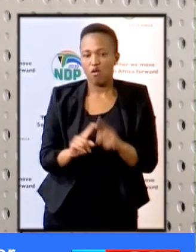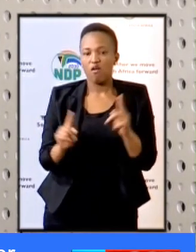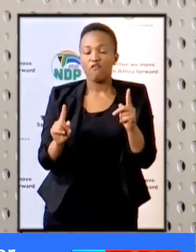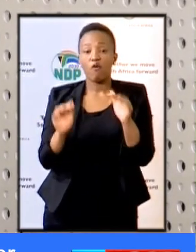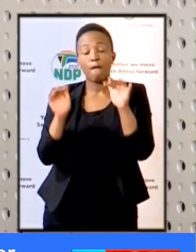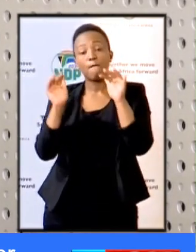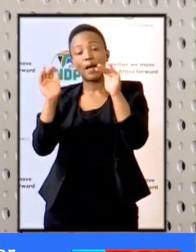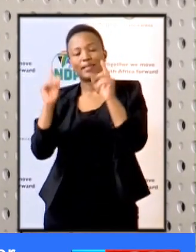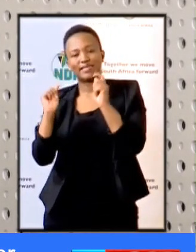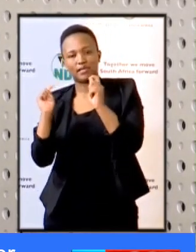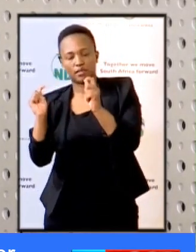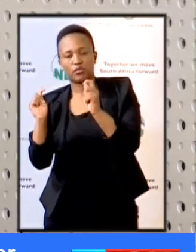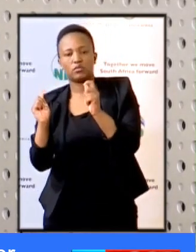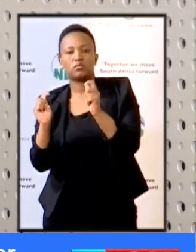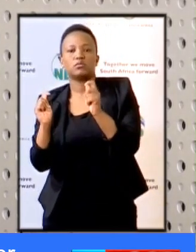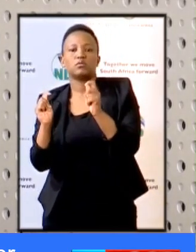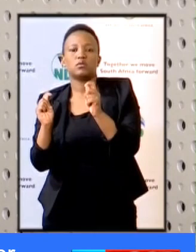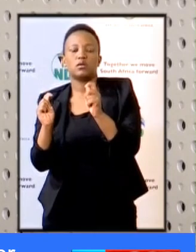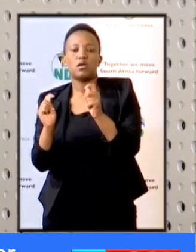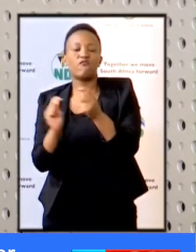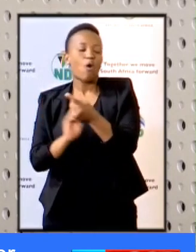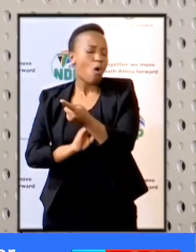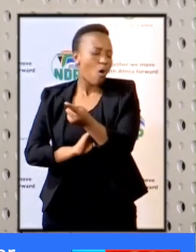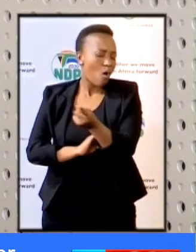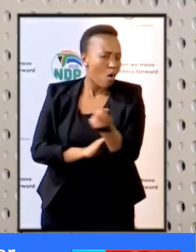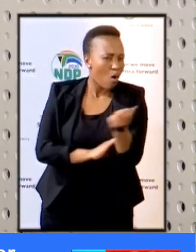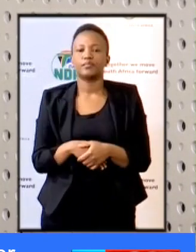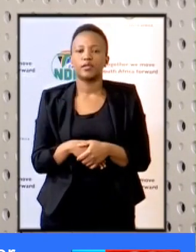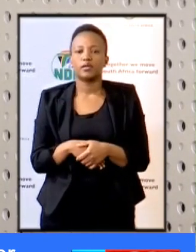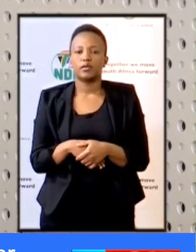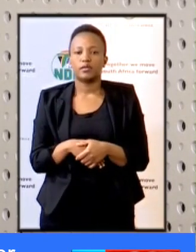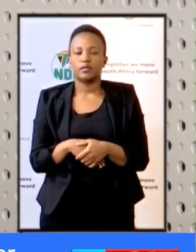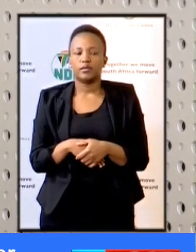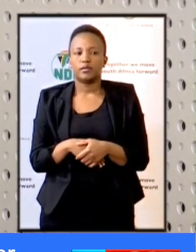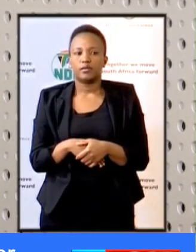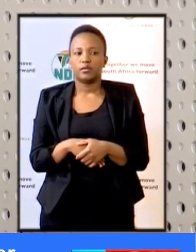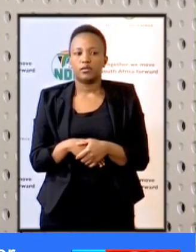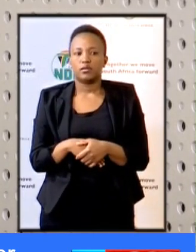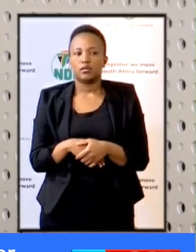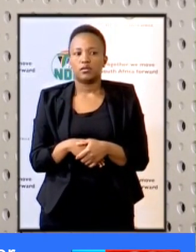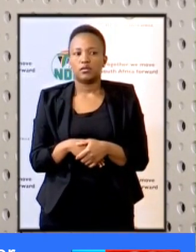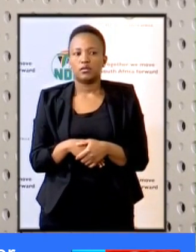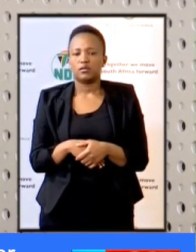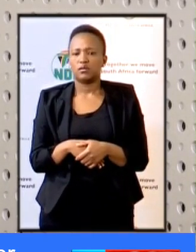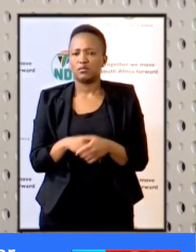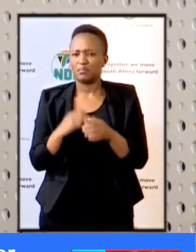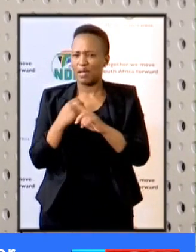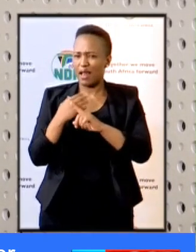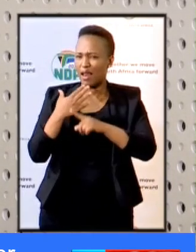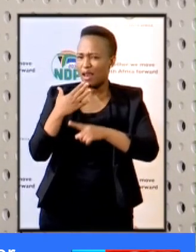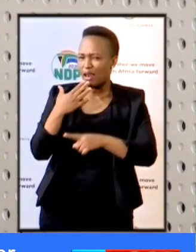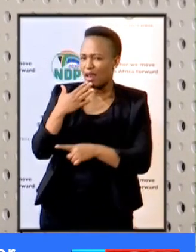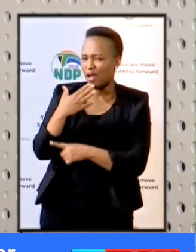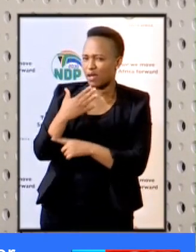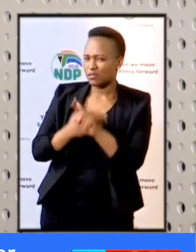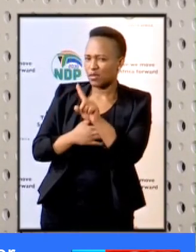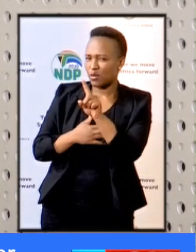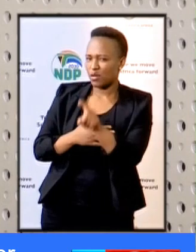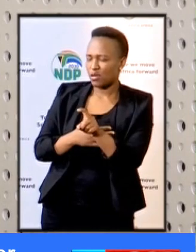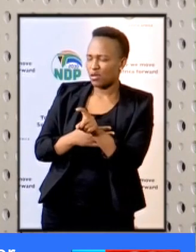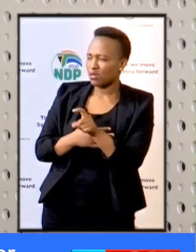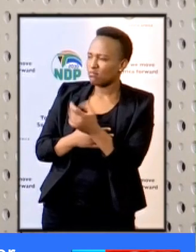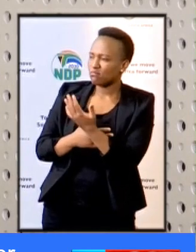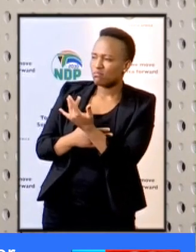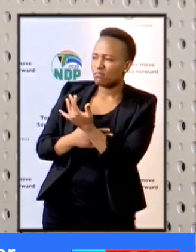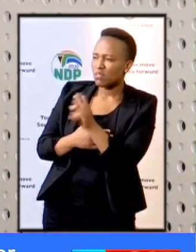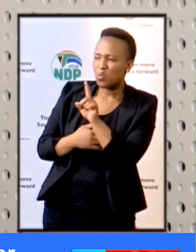public transport on that score. There was a last question. I wanted to answer it as well.